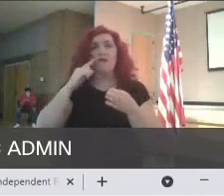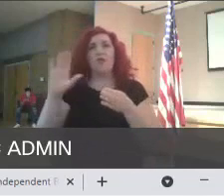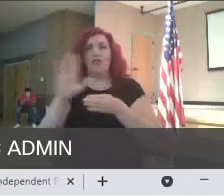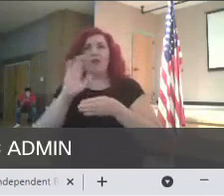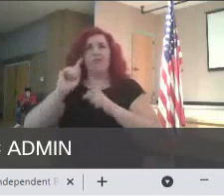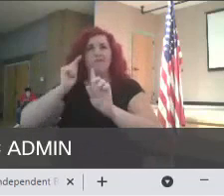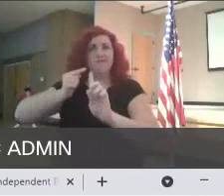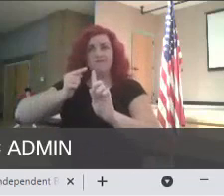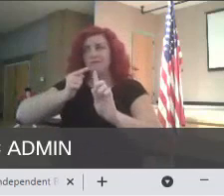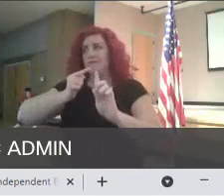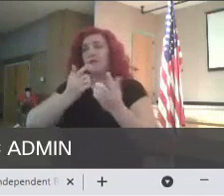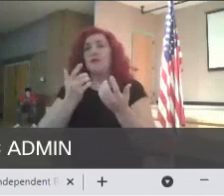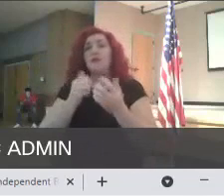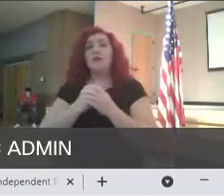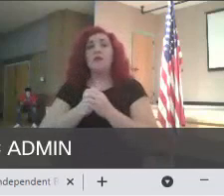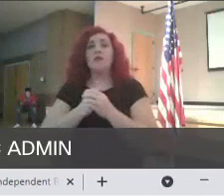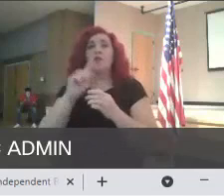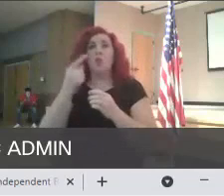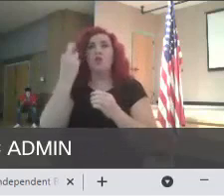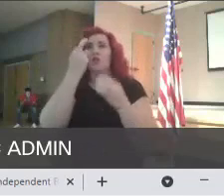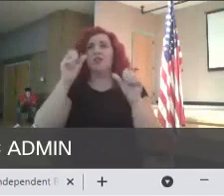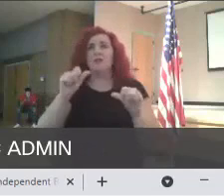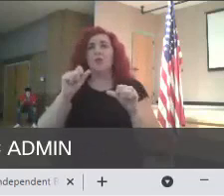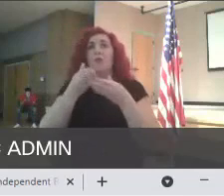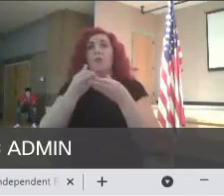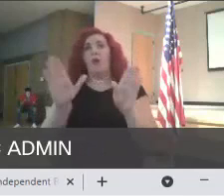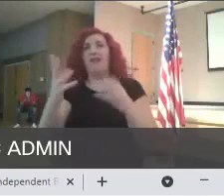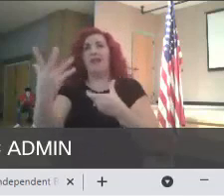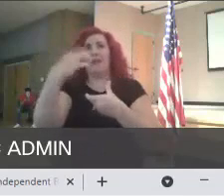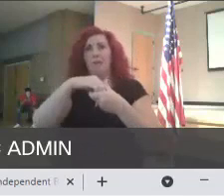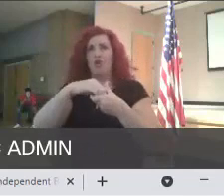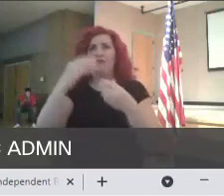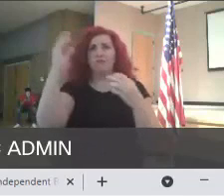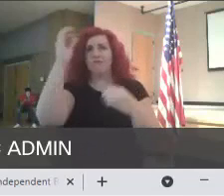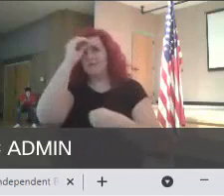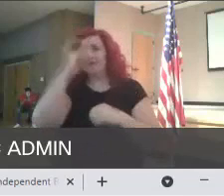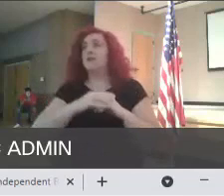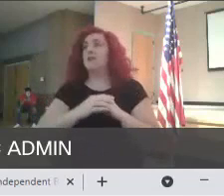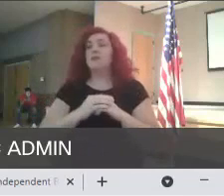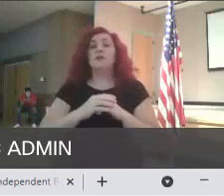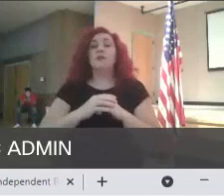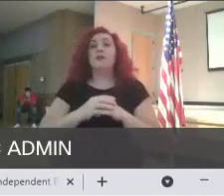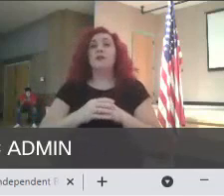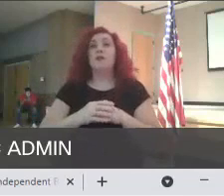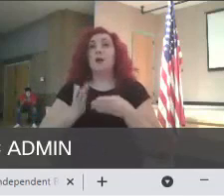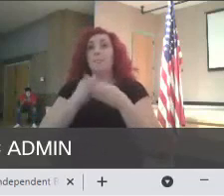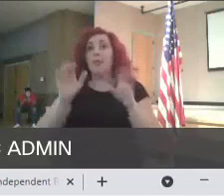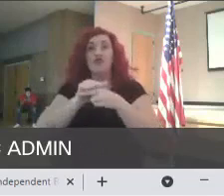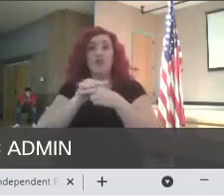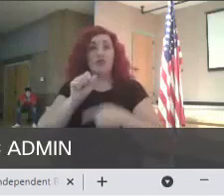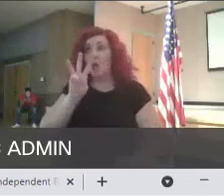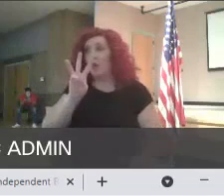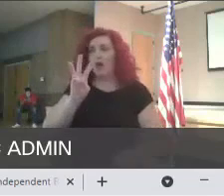agendas. It's the only way to get reasonable public input. Finally, during the public training on the software, much was made about